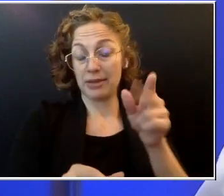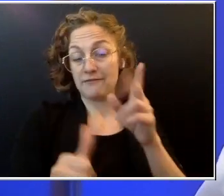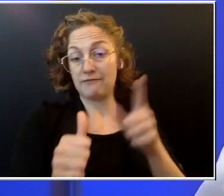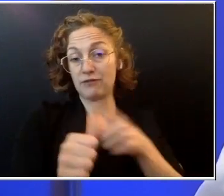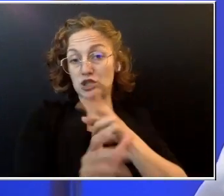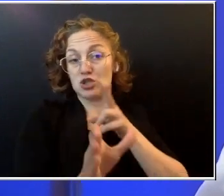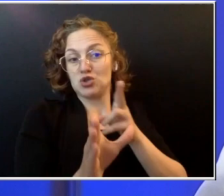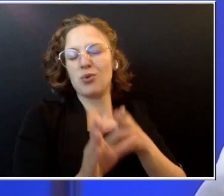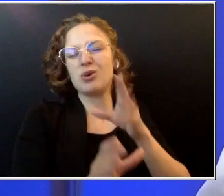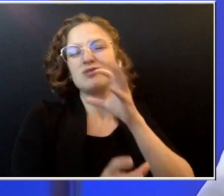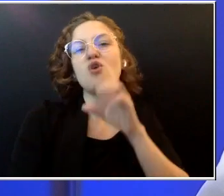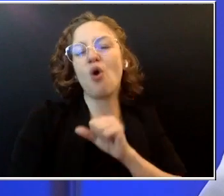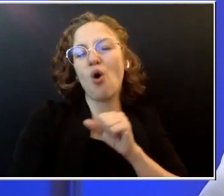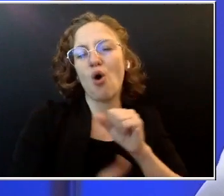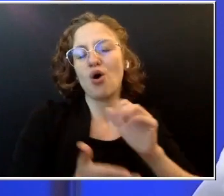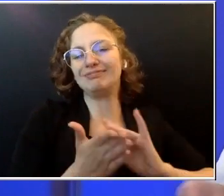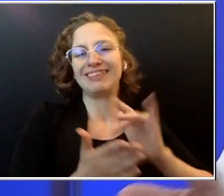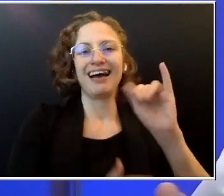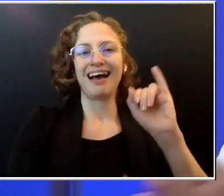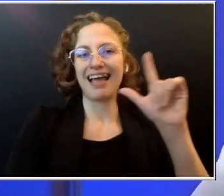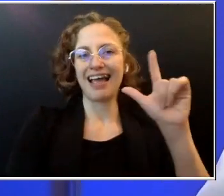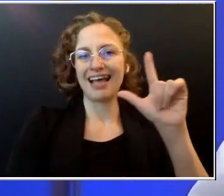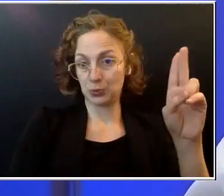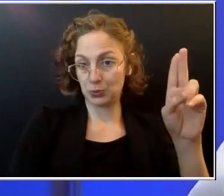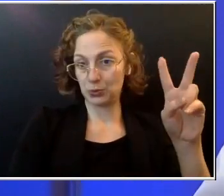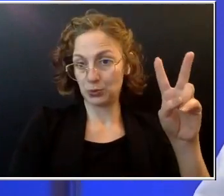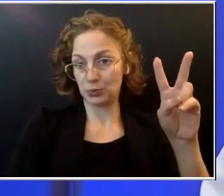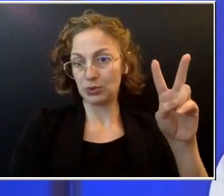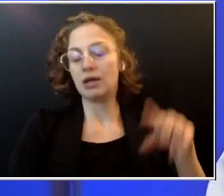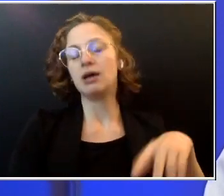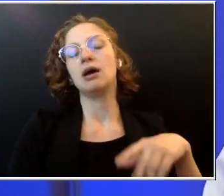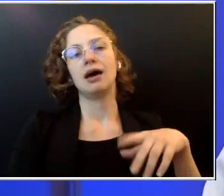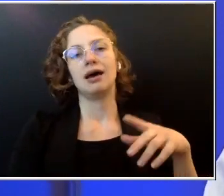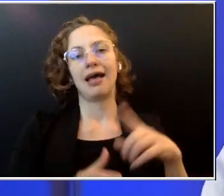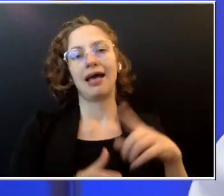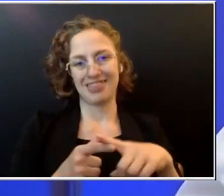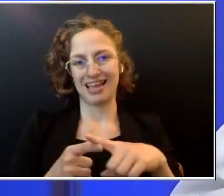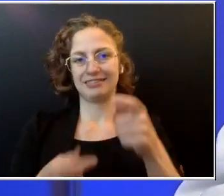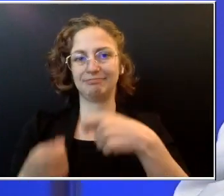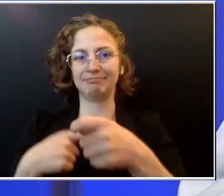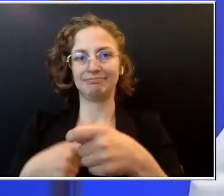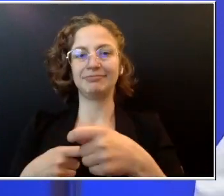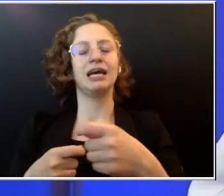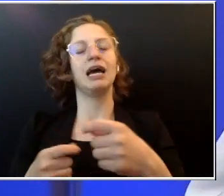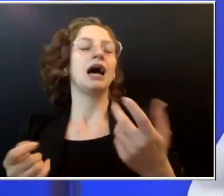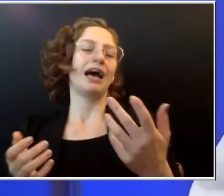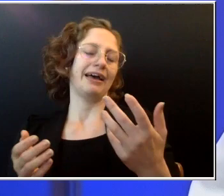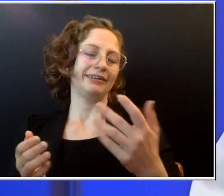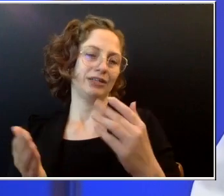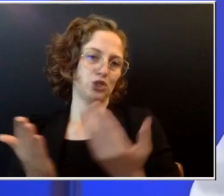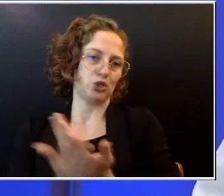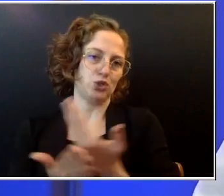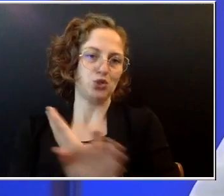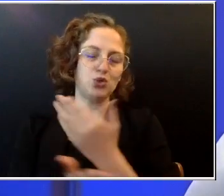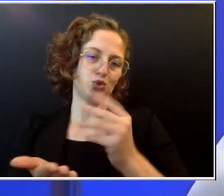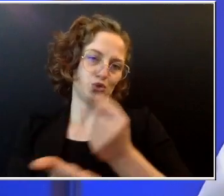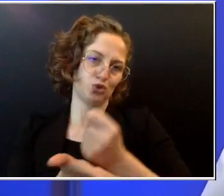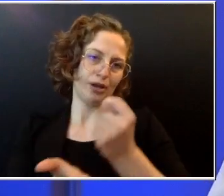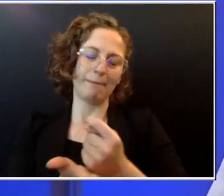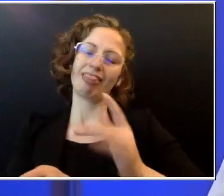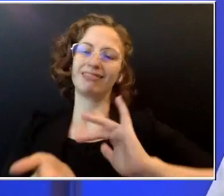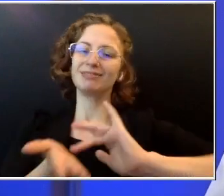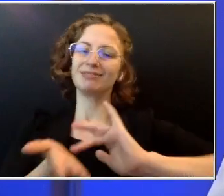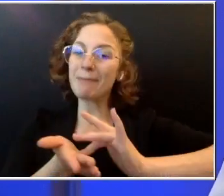that was given in pill form that fits into a category called BRAF inhibitor. And without getting into all the details with